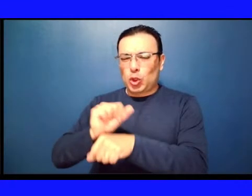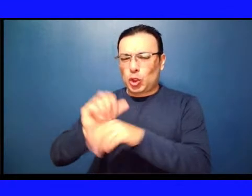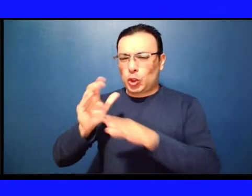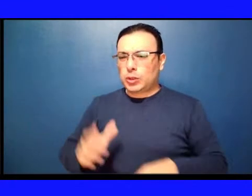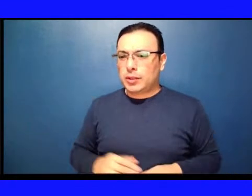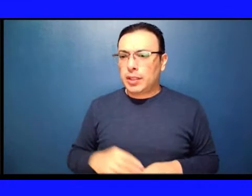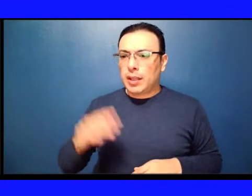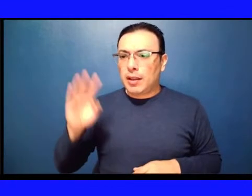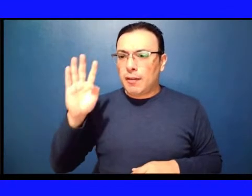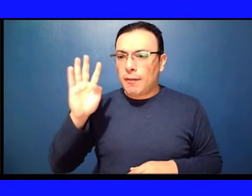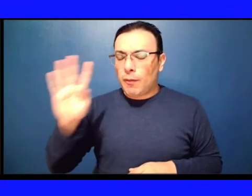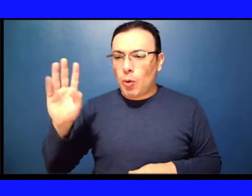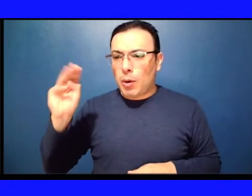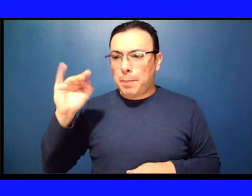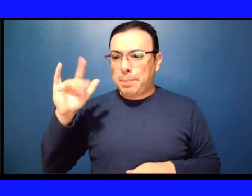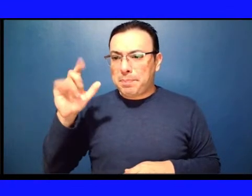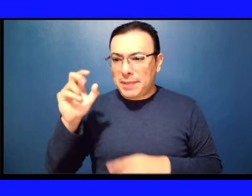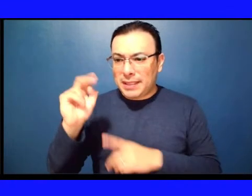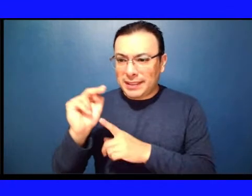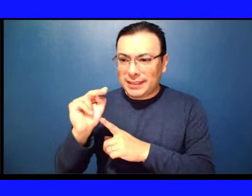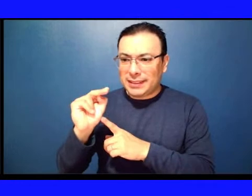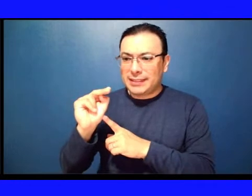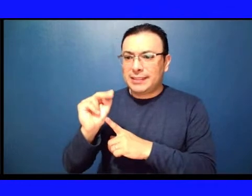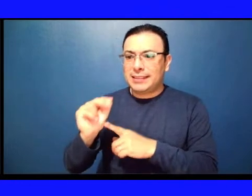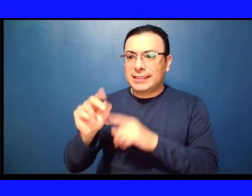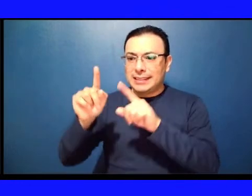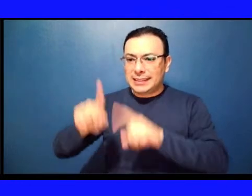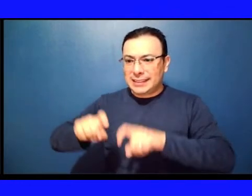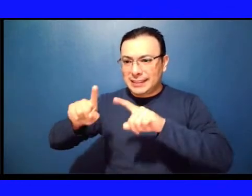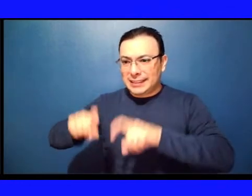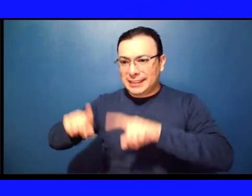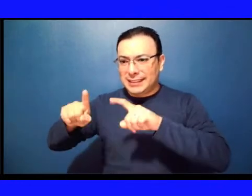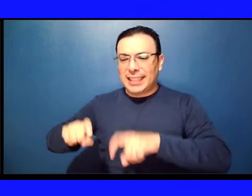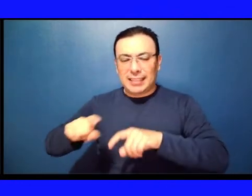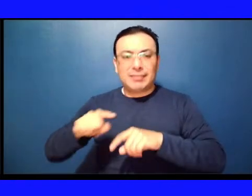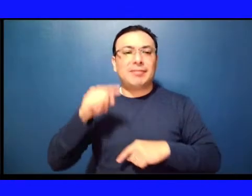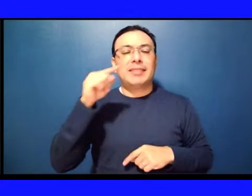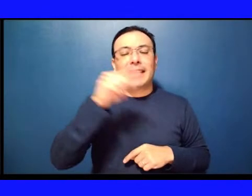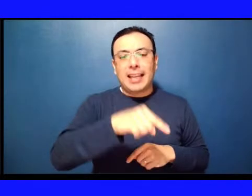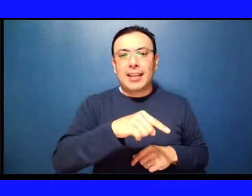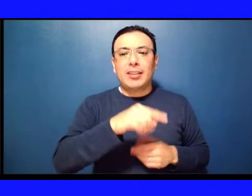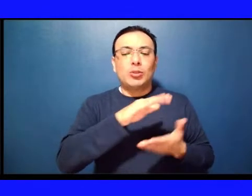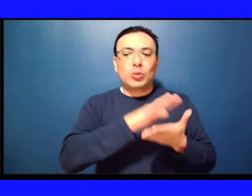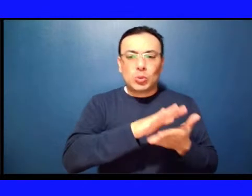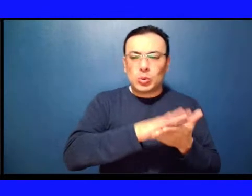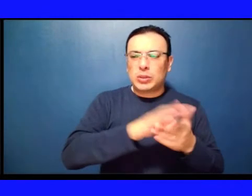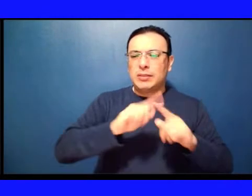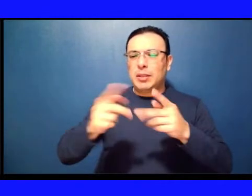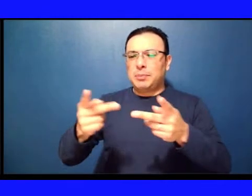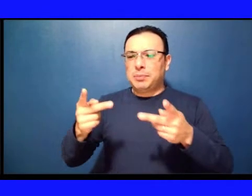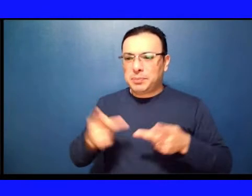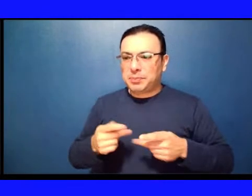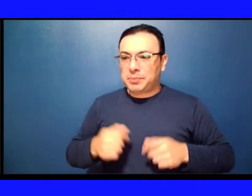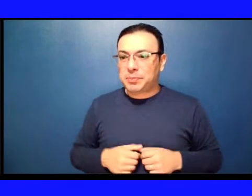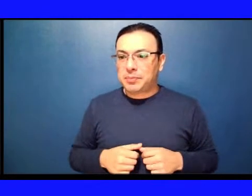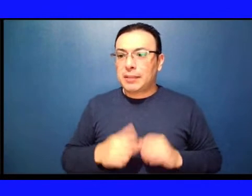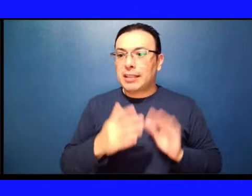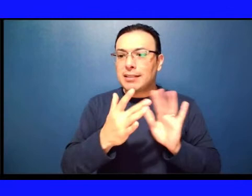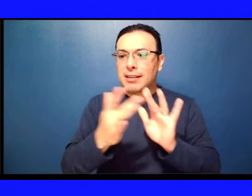Harlem. So we're very grateful for that. Just a thrilling thing for health and hospitals and our